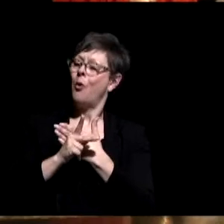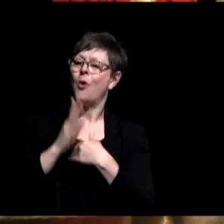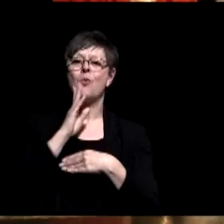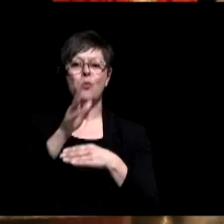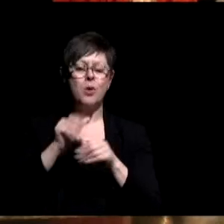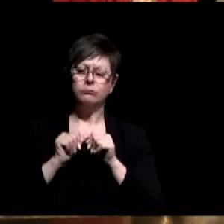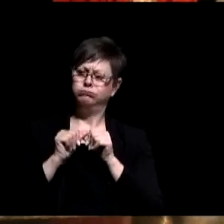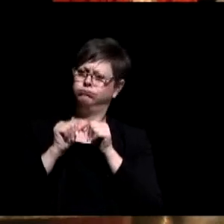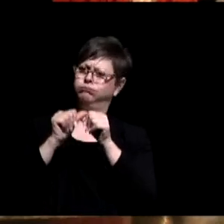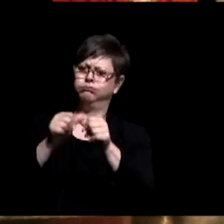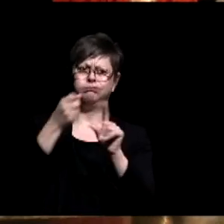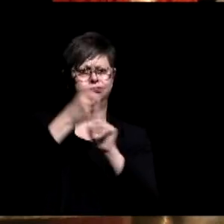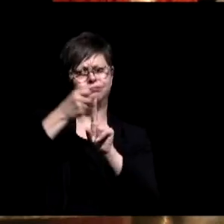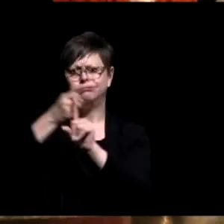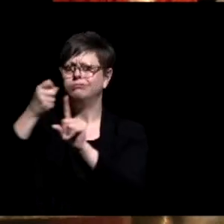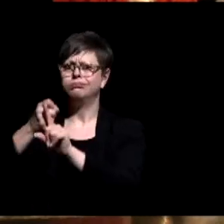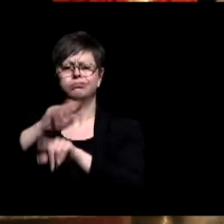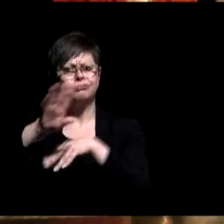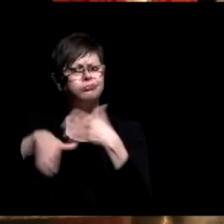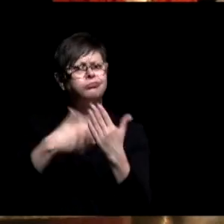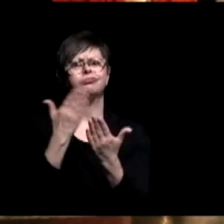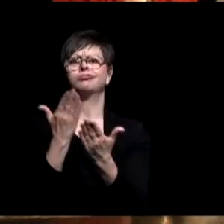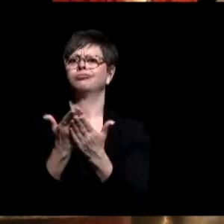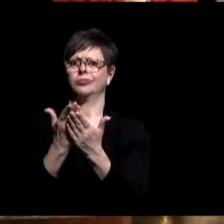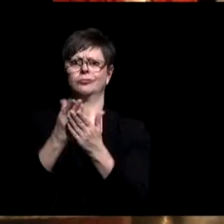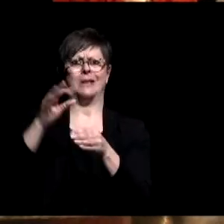and benefit the entire electorate.